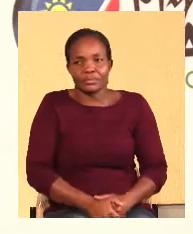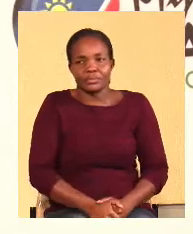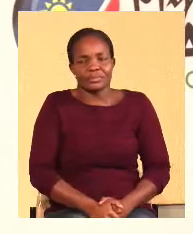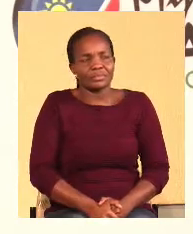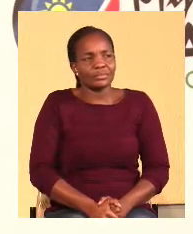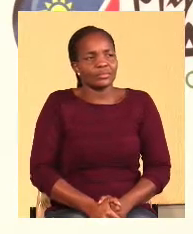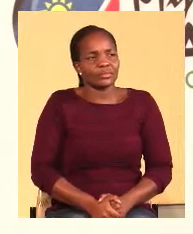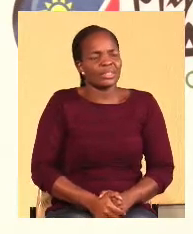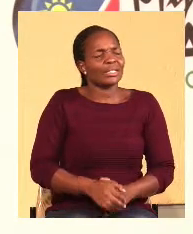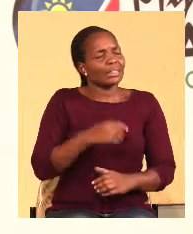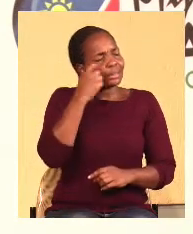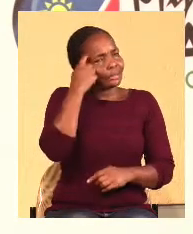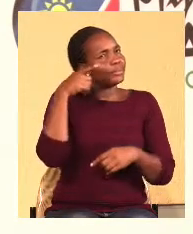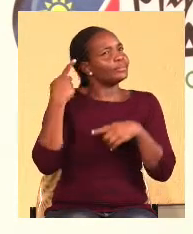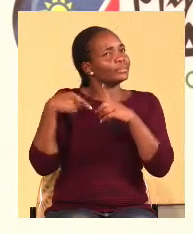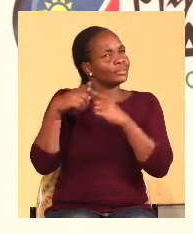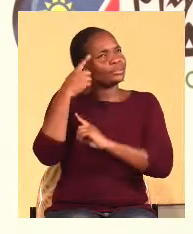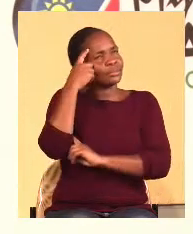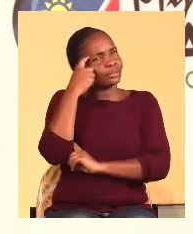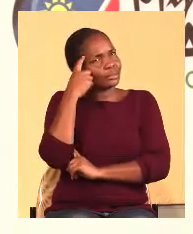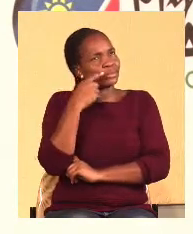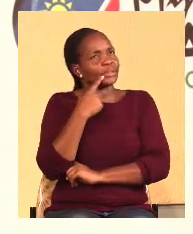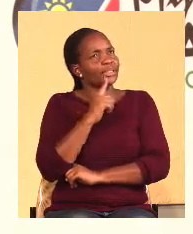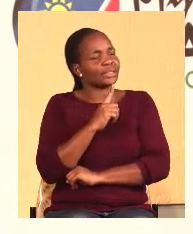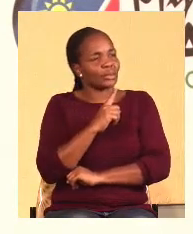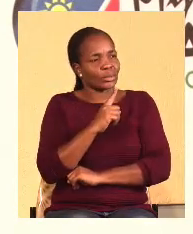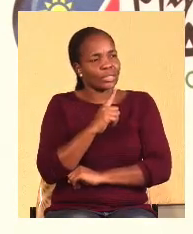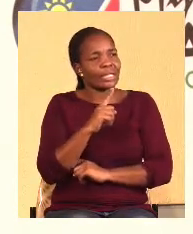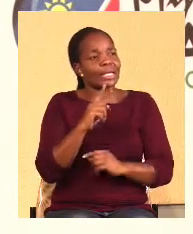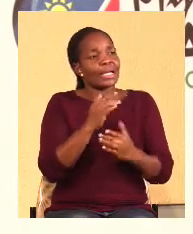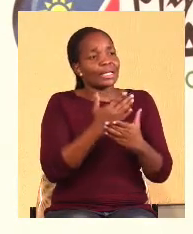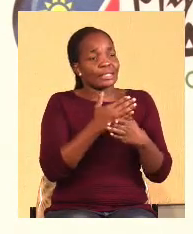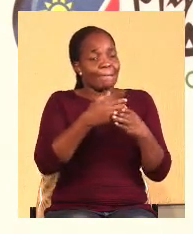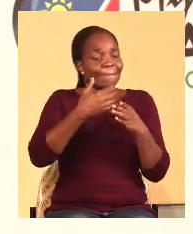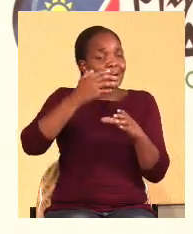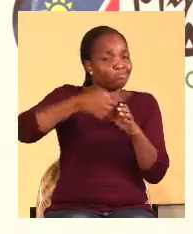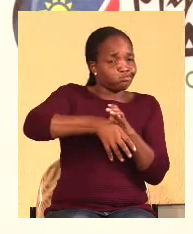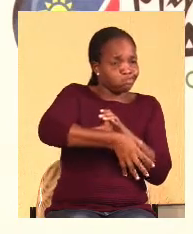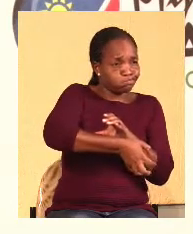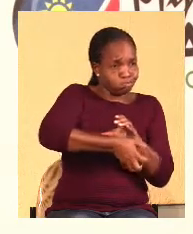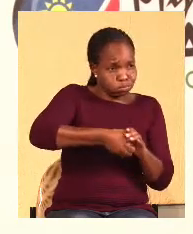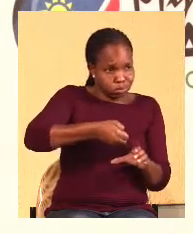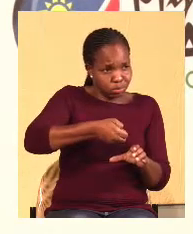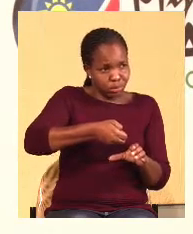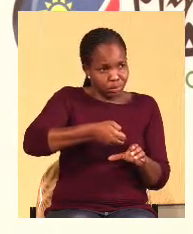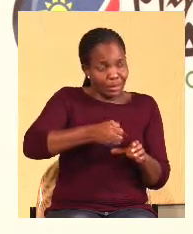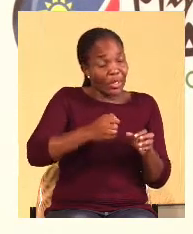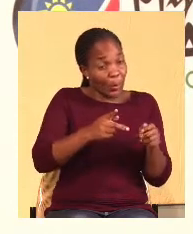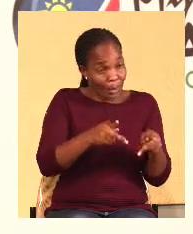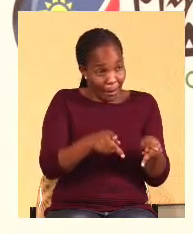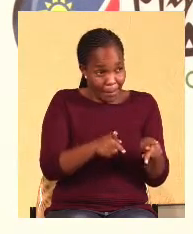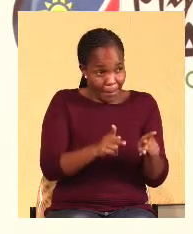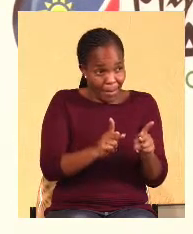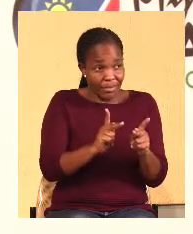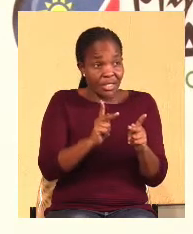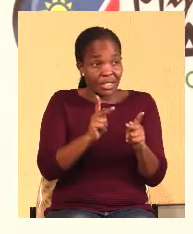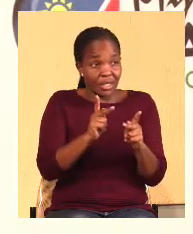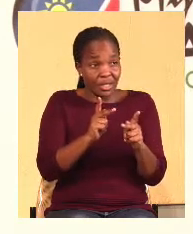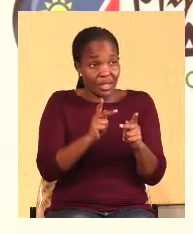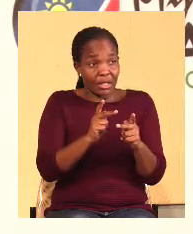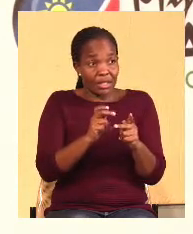some reconsiderations on the matter. Normal mining is allowed under the current